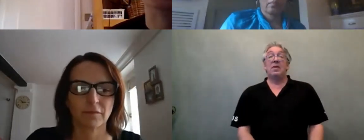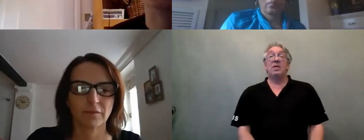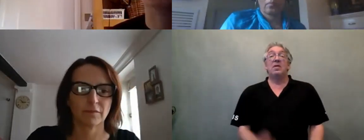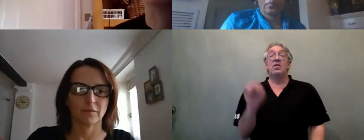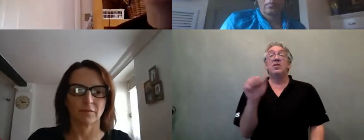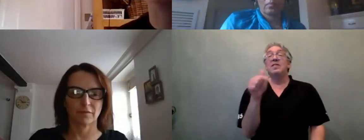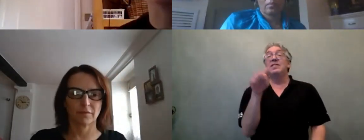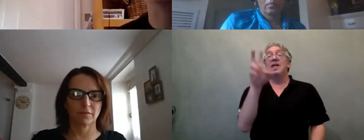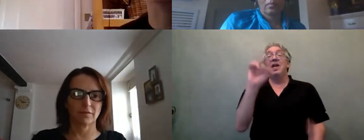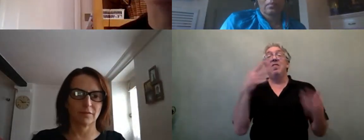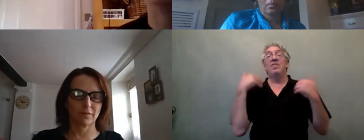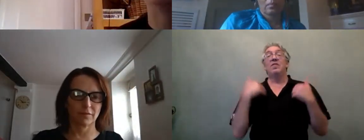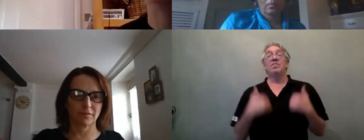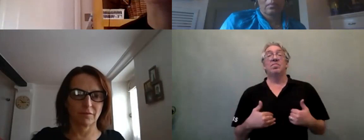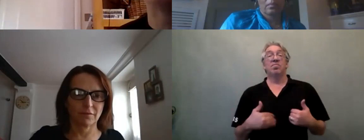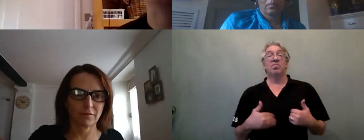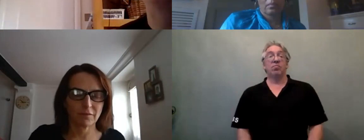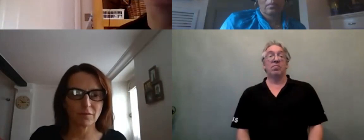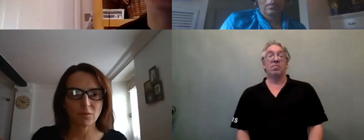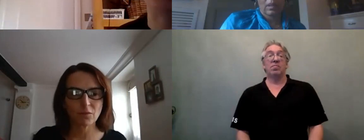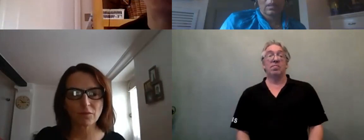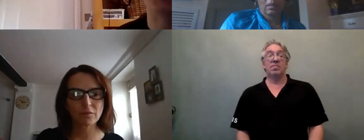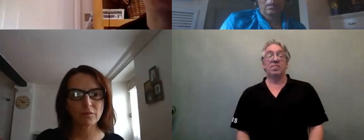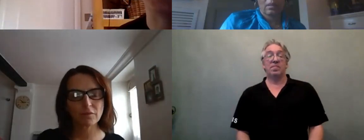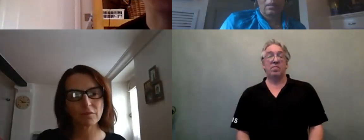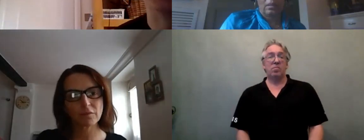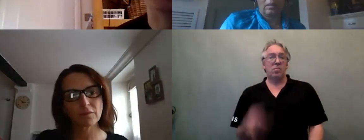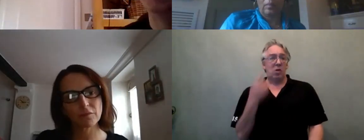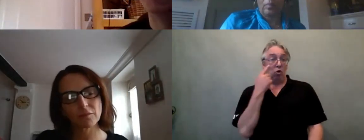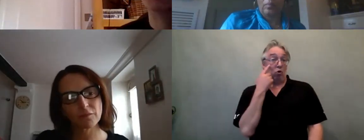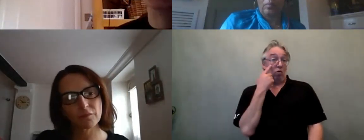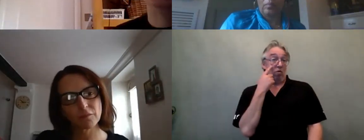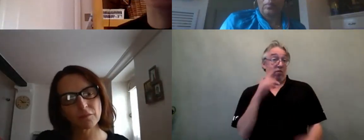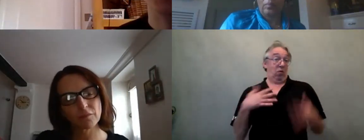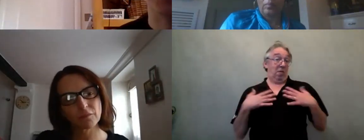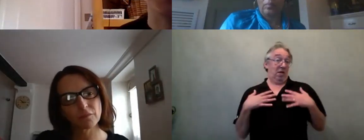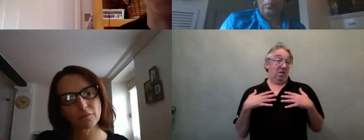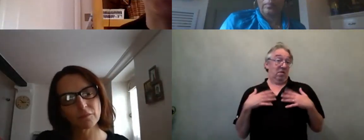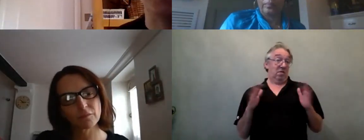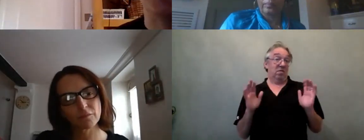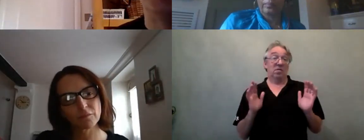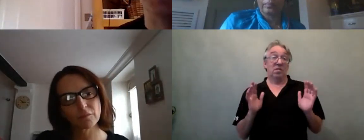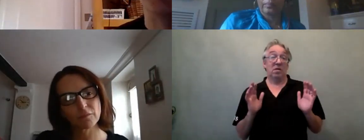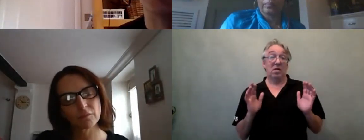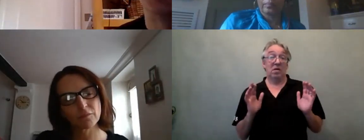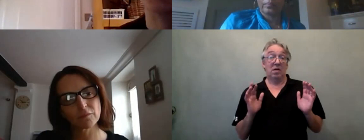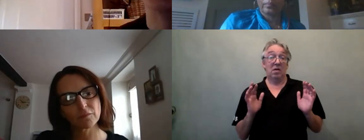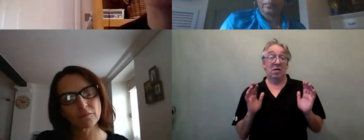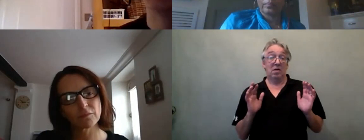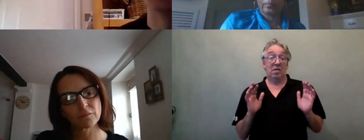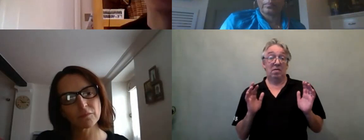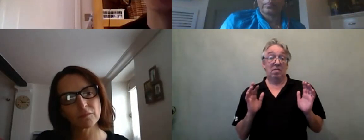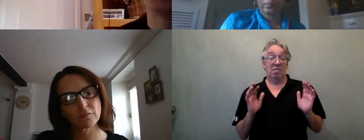actually, for me, there are some really, again, to my theme, I suppose, of bringing people